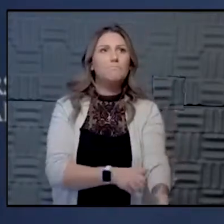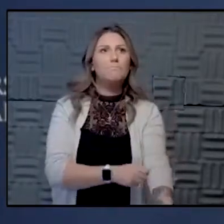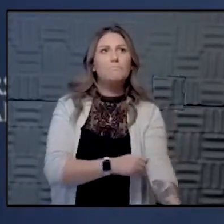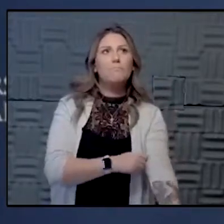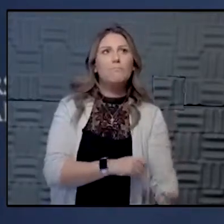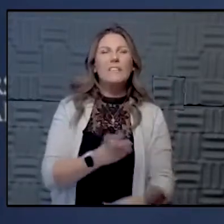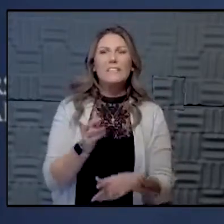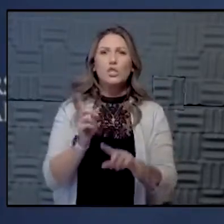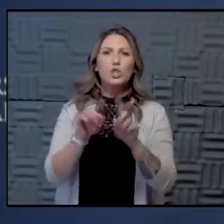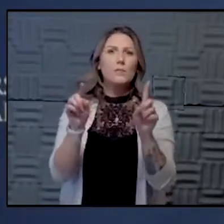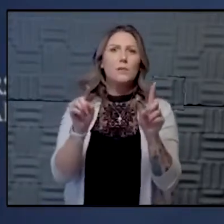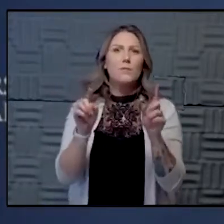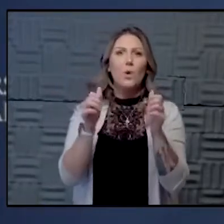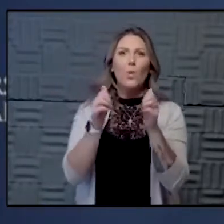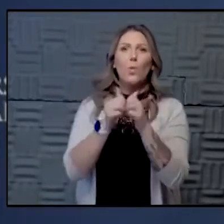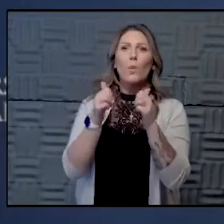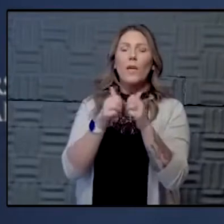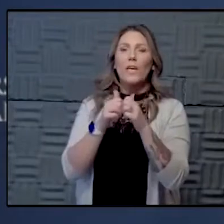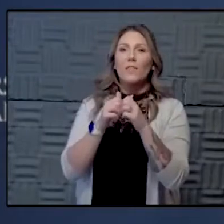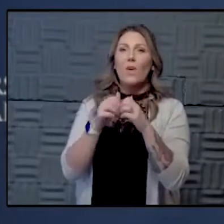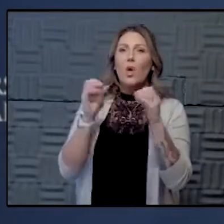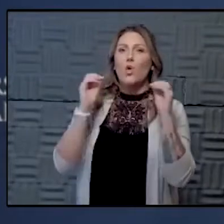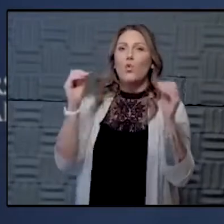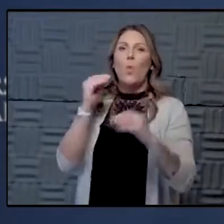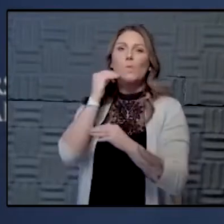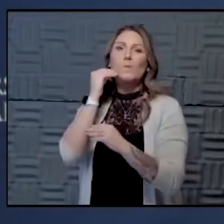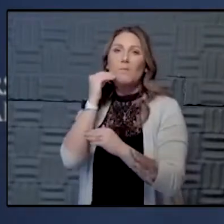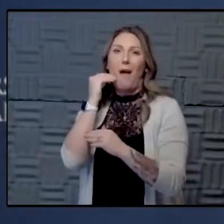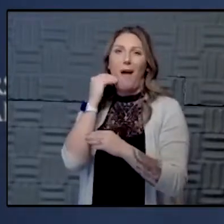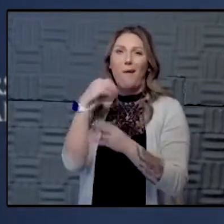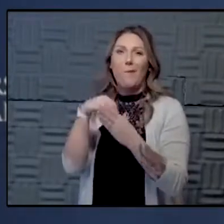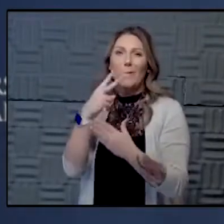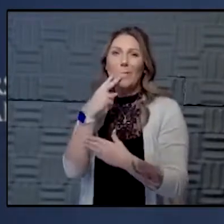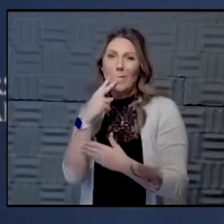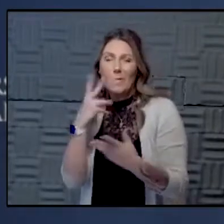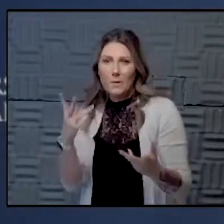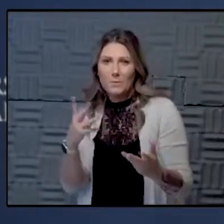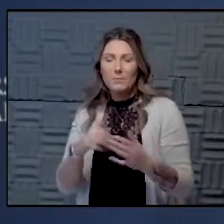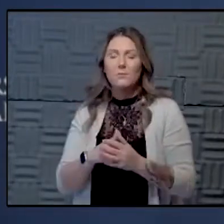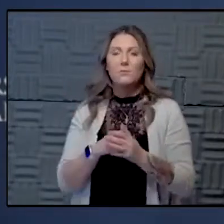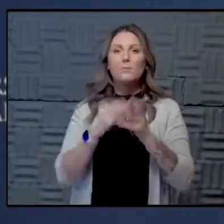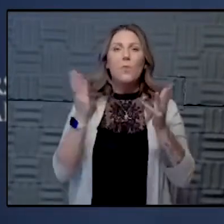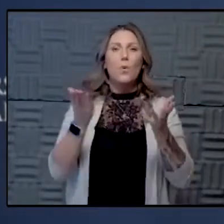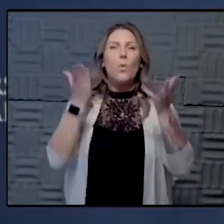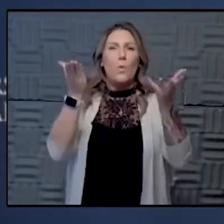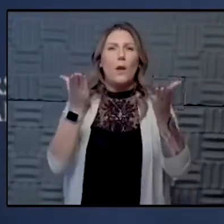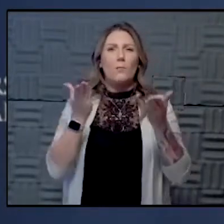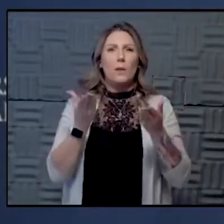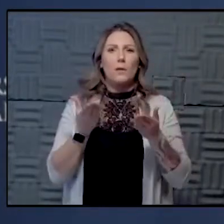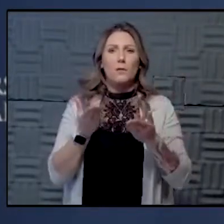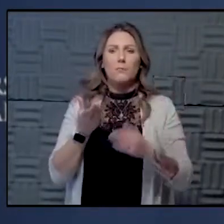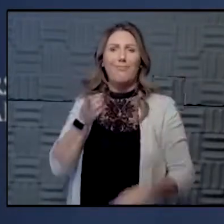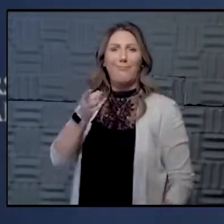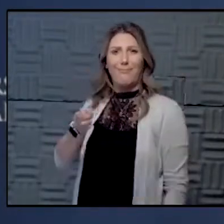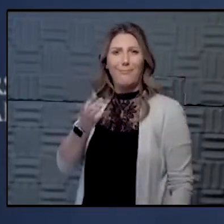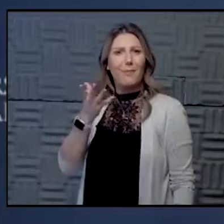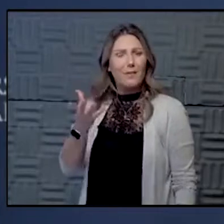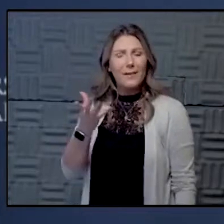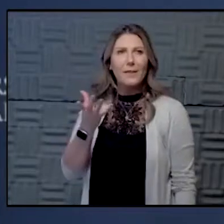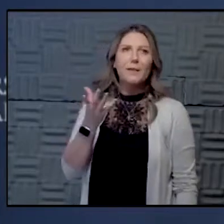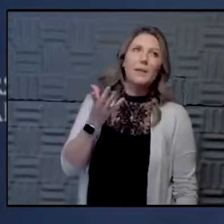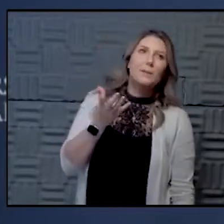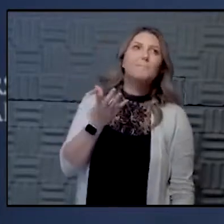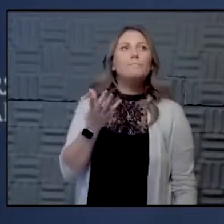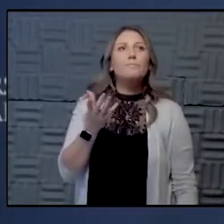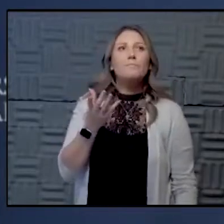there any difference in smokeless tobacco? And the recommendation there with smokeless tobacco is that